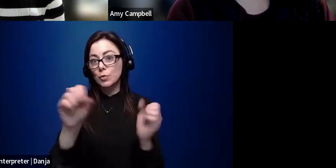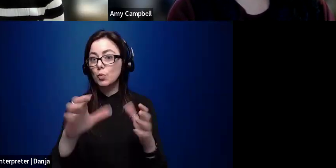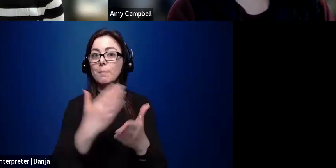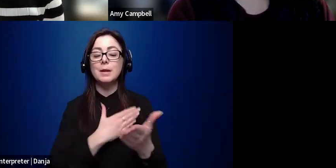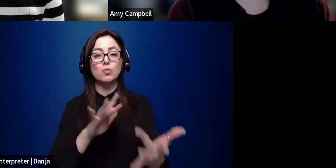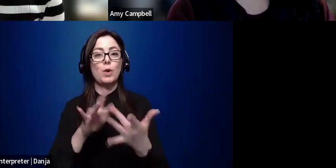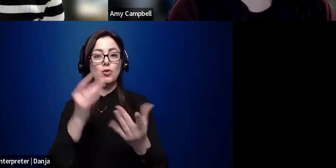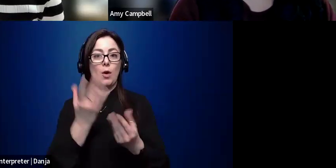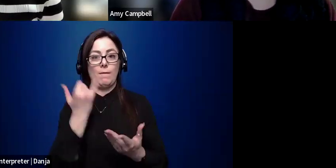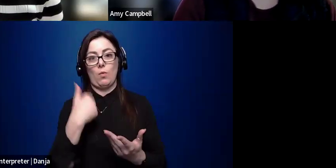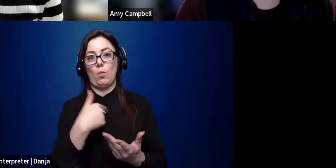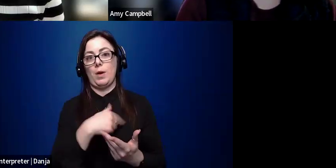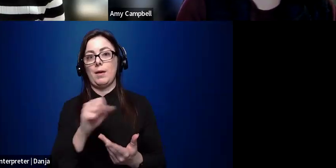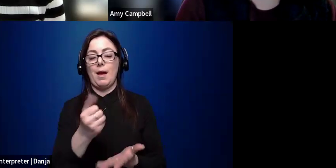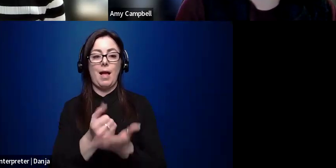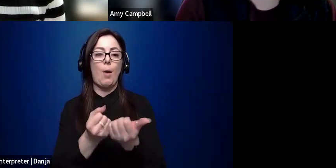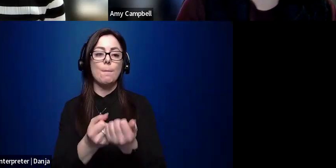help.